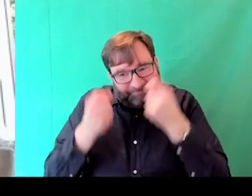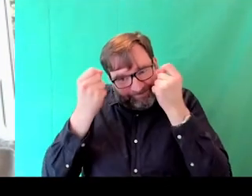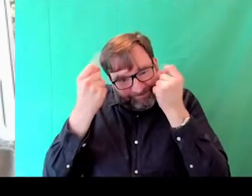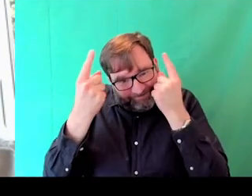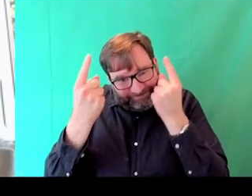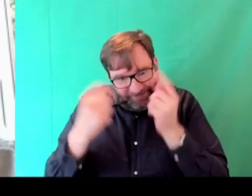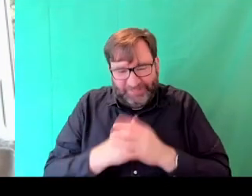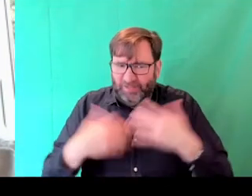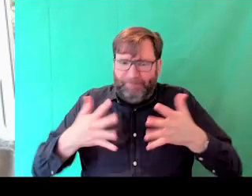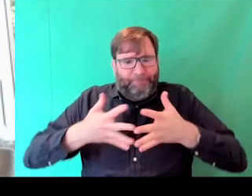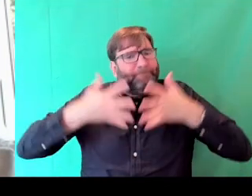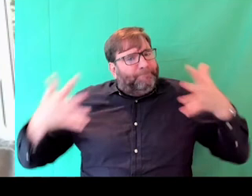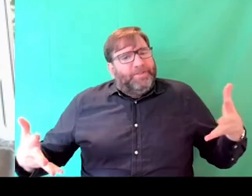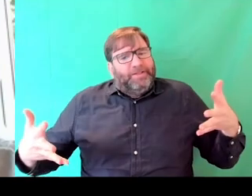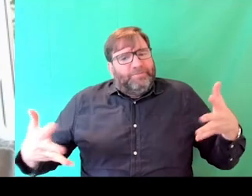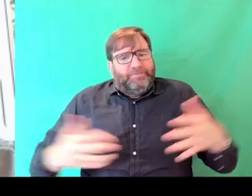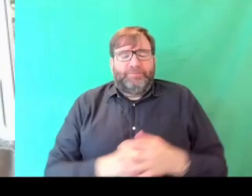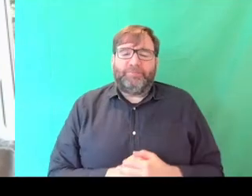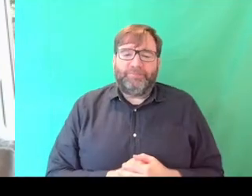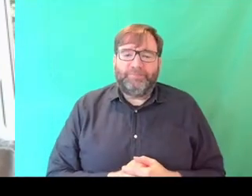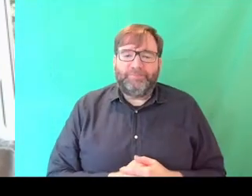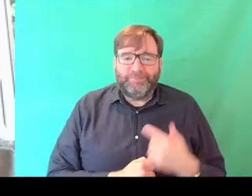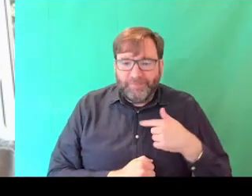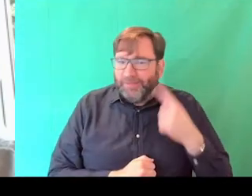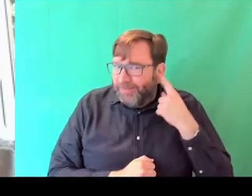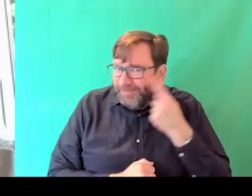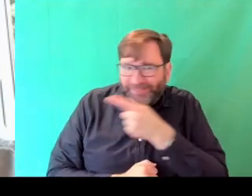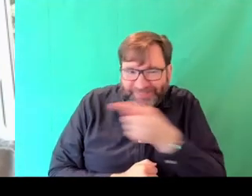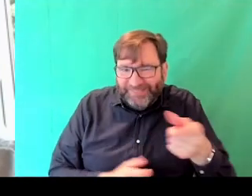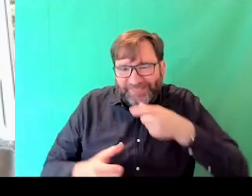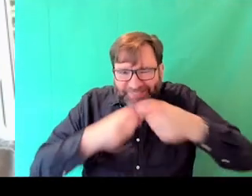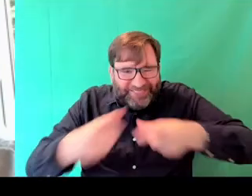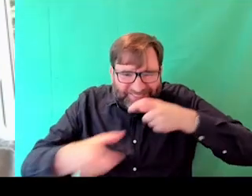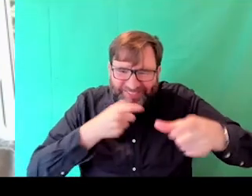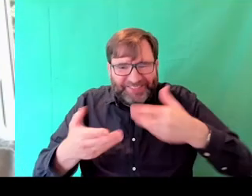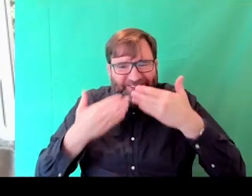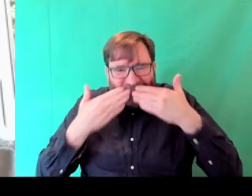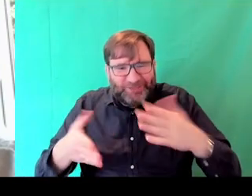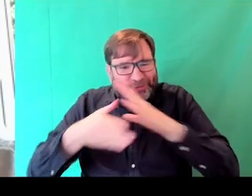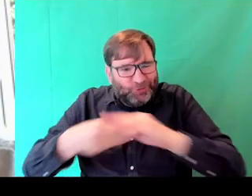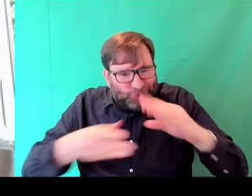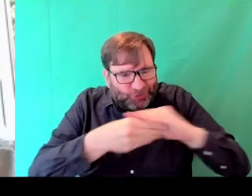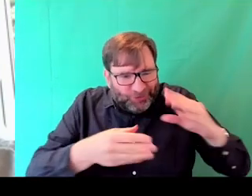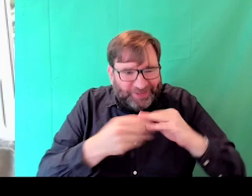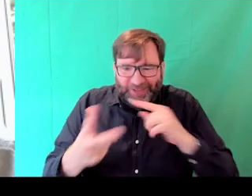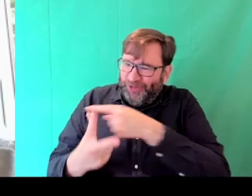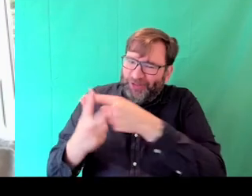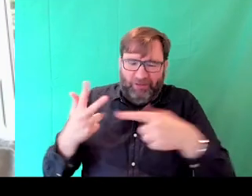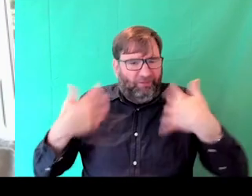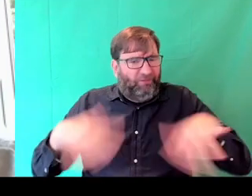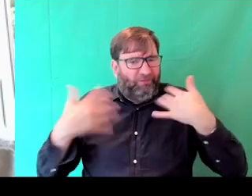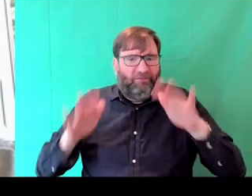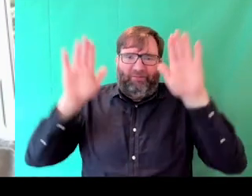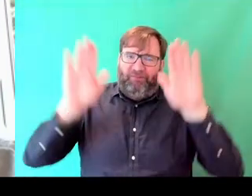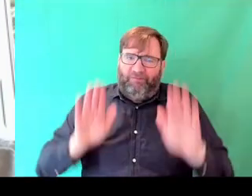But thank you to our panelists for this wonderful conversation. I'll remind the audience again that this conversation is part of the We the 15